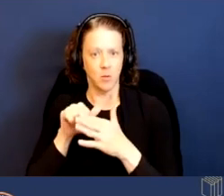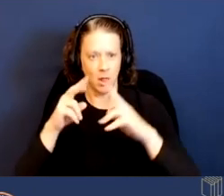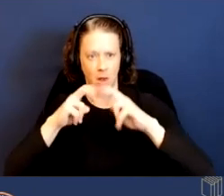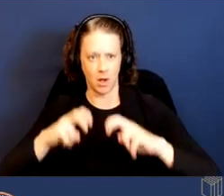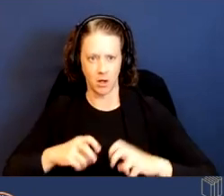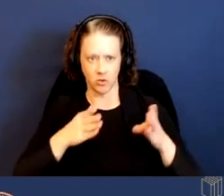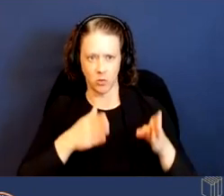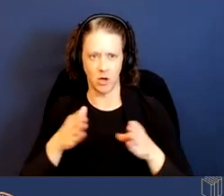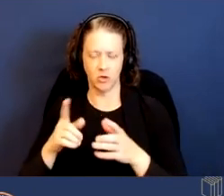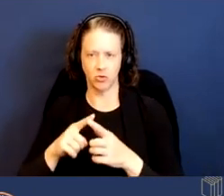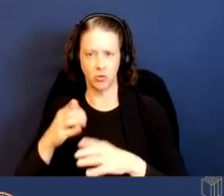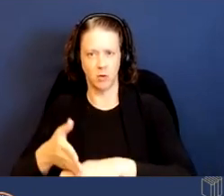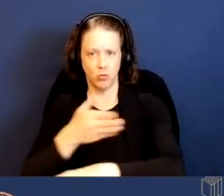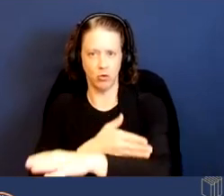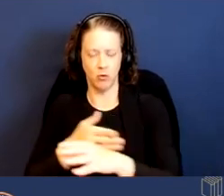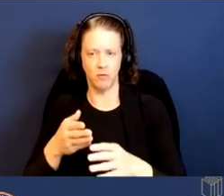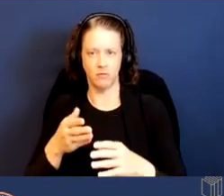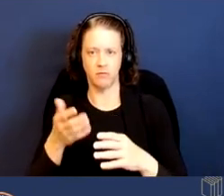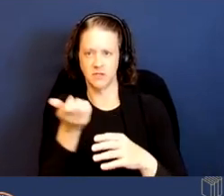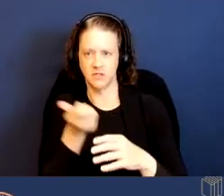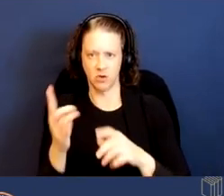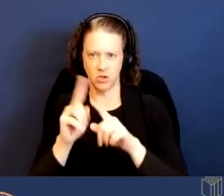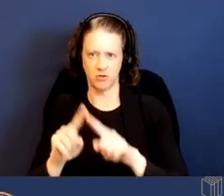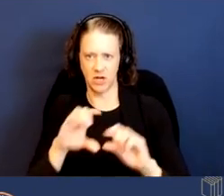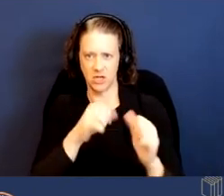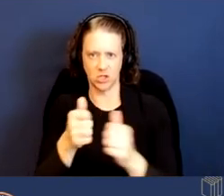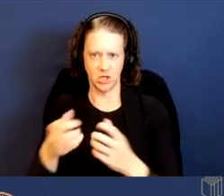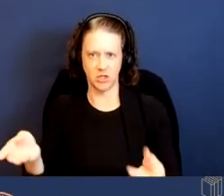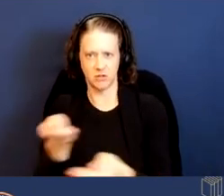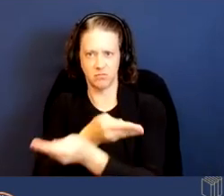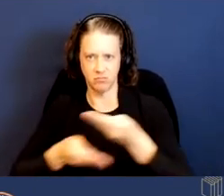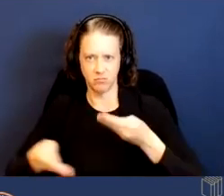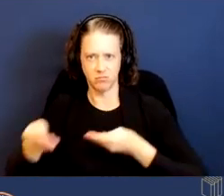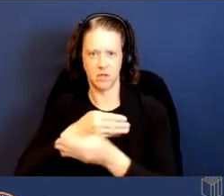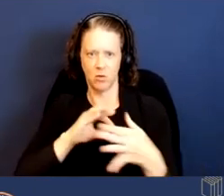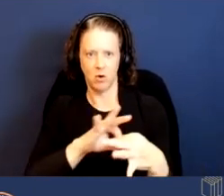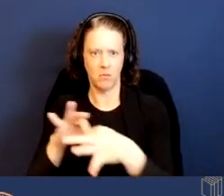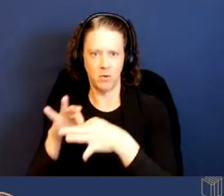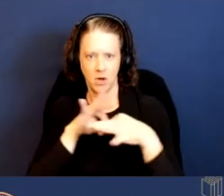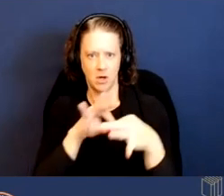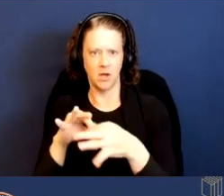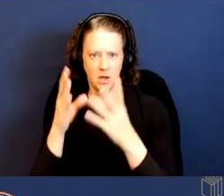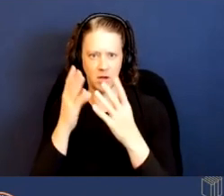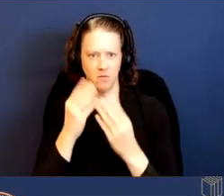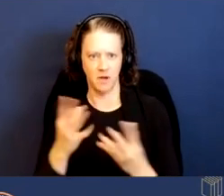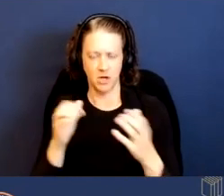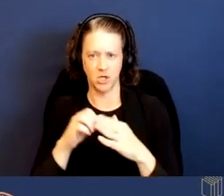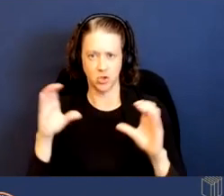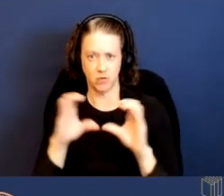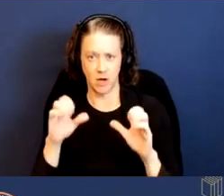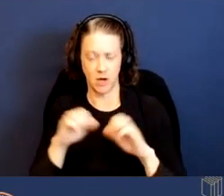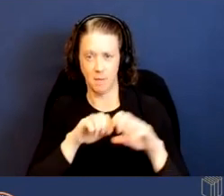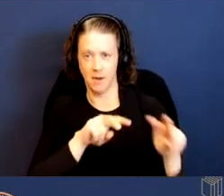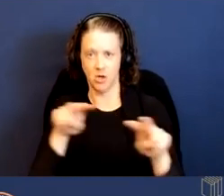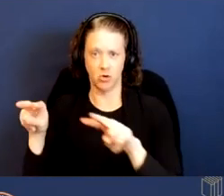improve interagency coordination between the Department of Education and the State Department of Social Services in certifying and monitoring both the